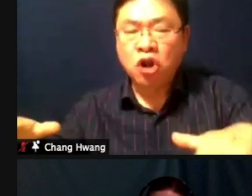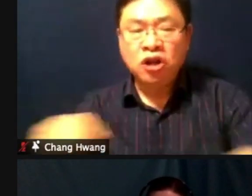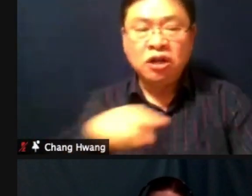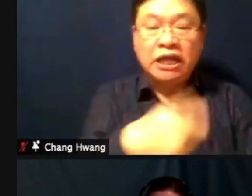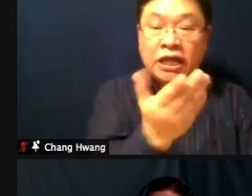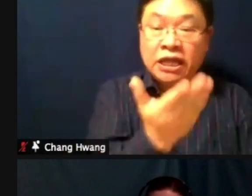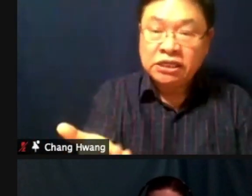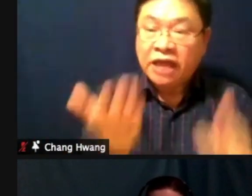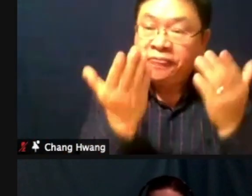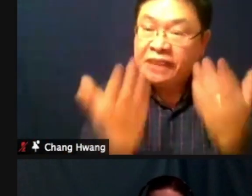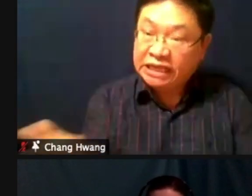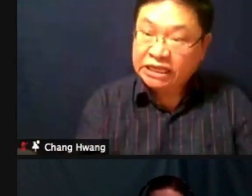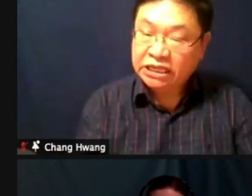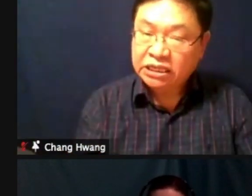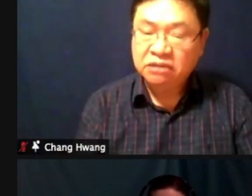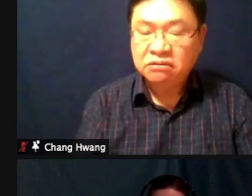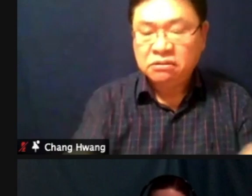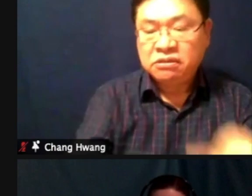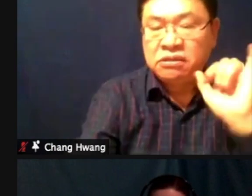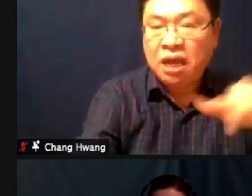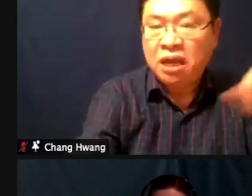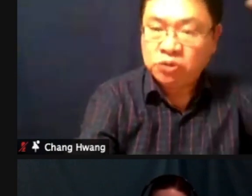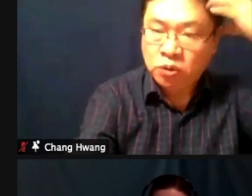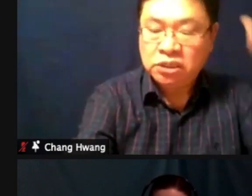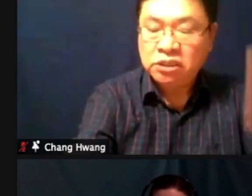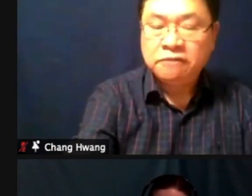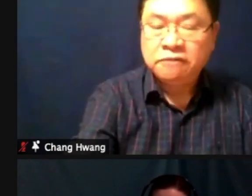different. Thing versus children.